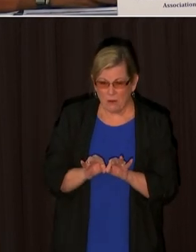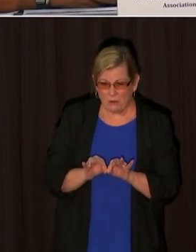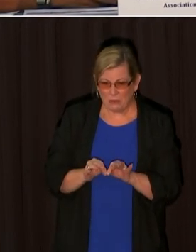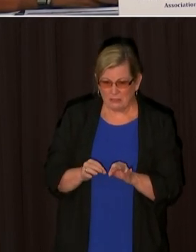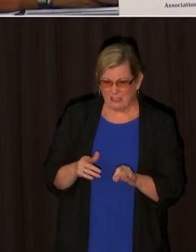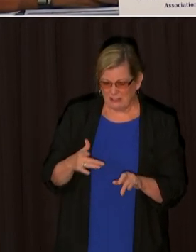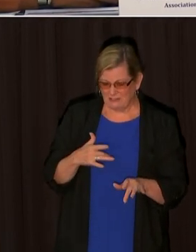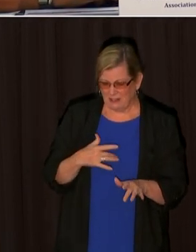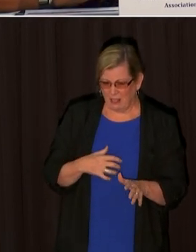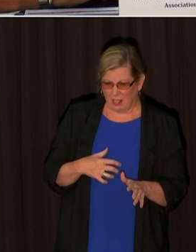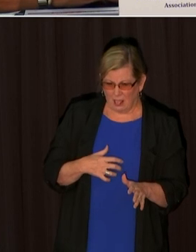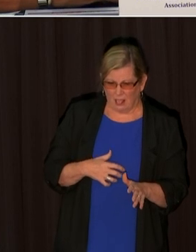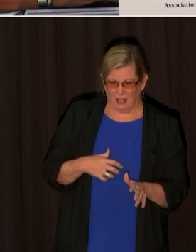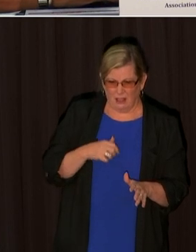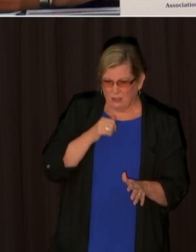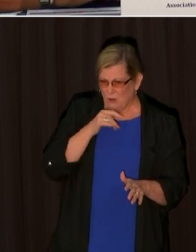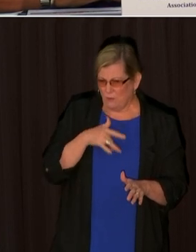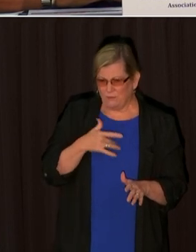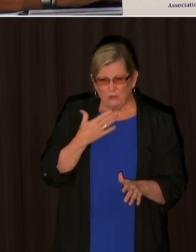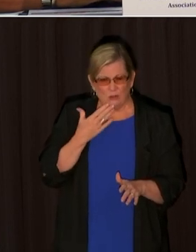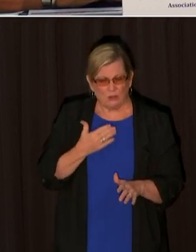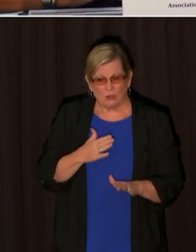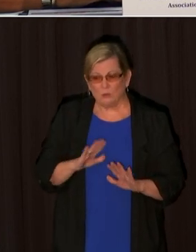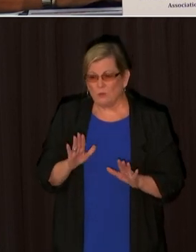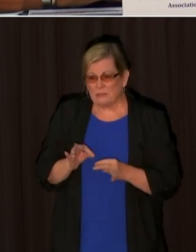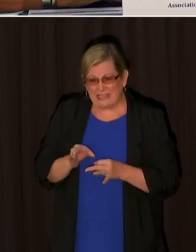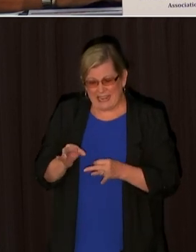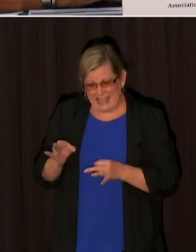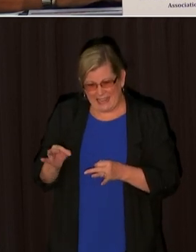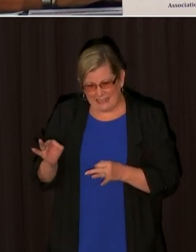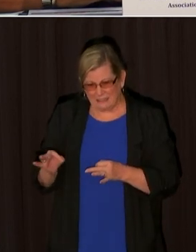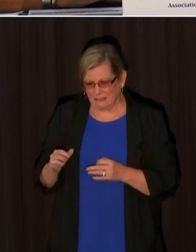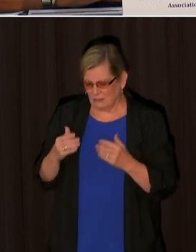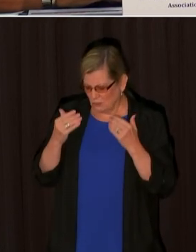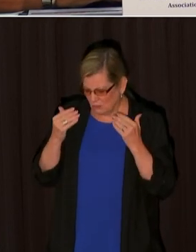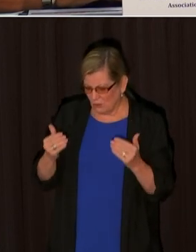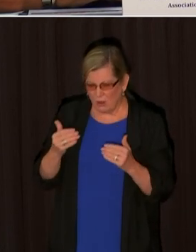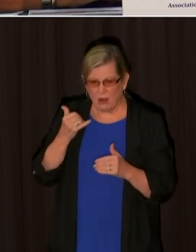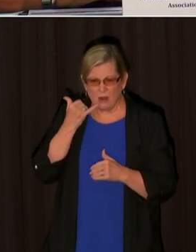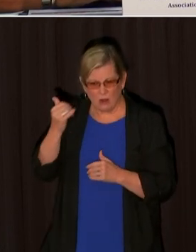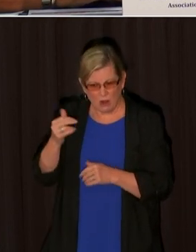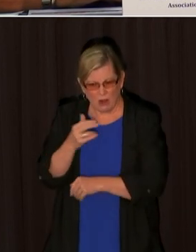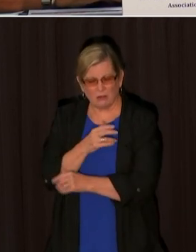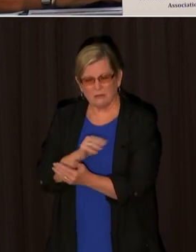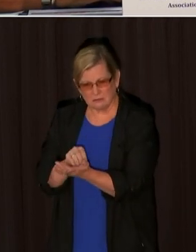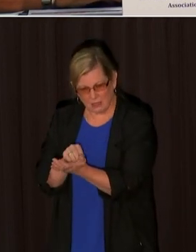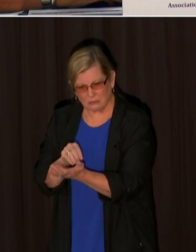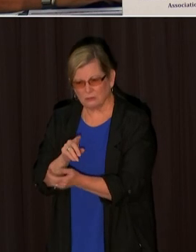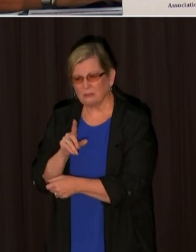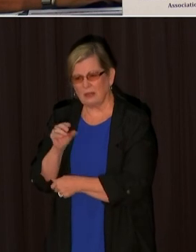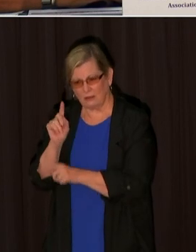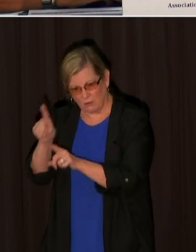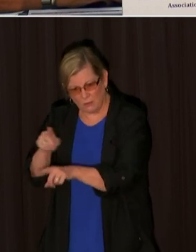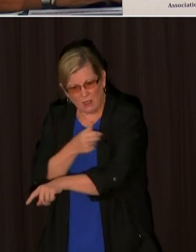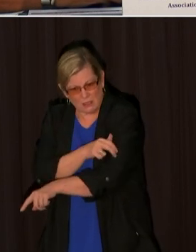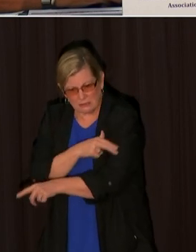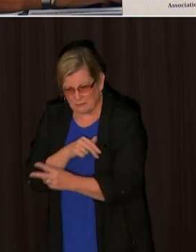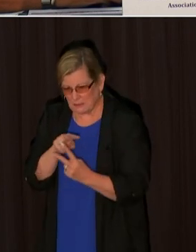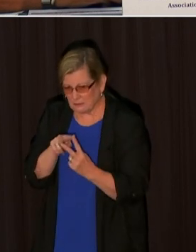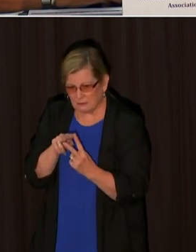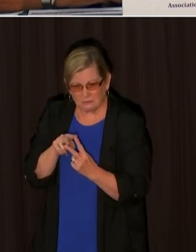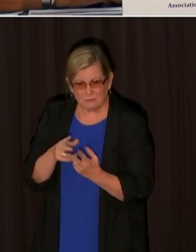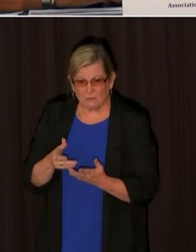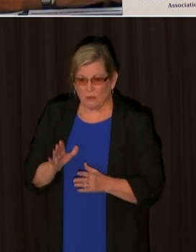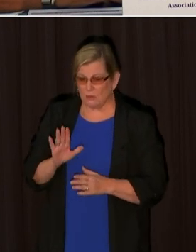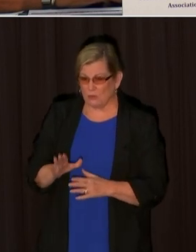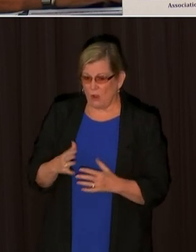care. We want to ensure everyone and reinforce that your health must be a priority,